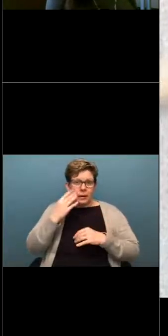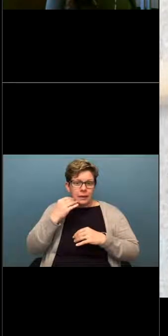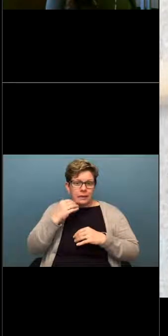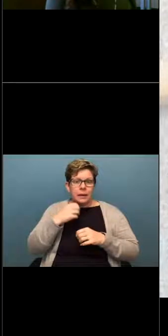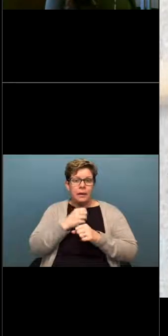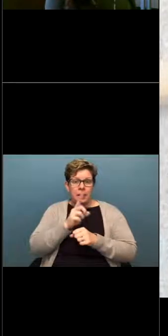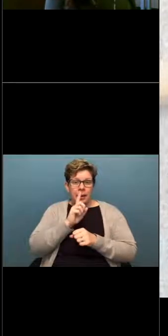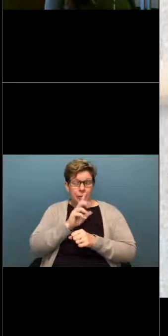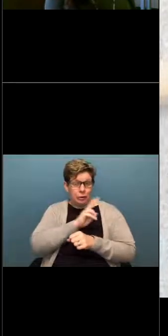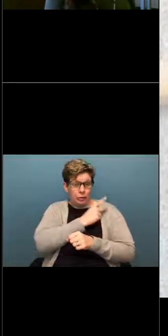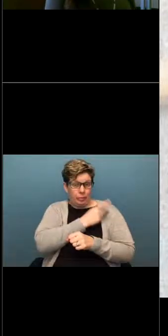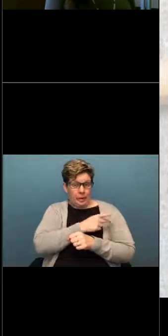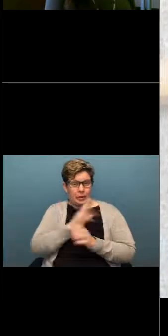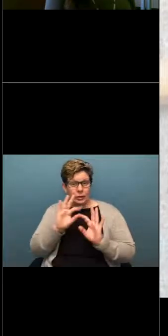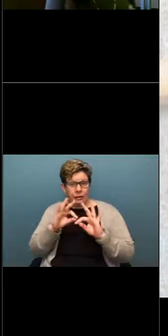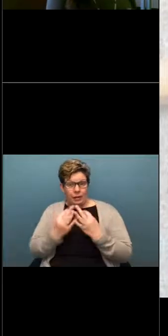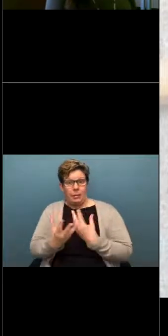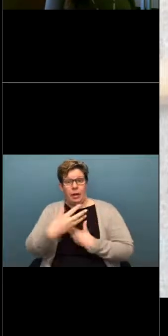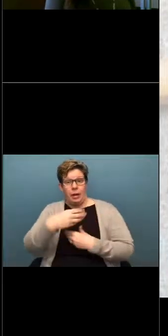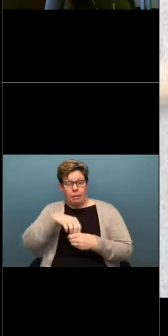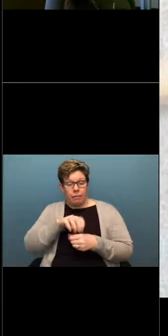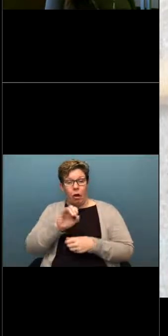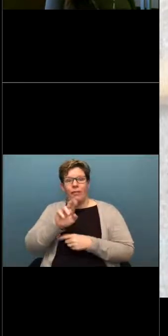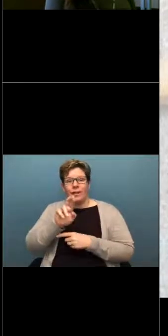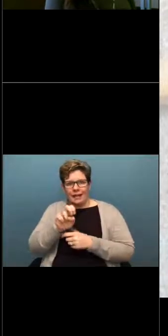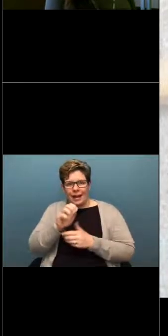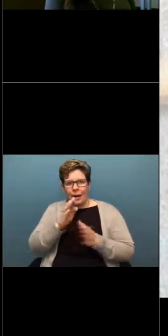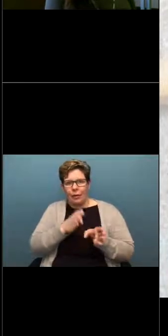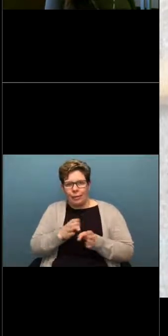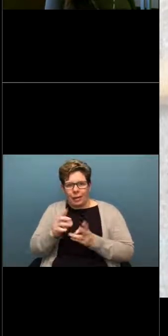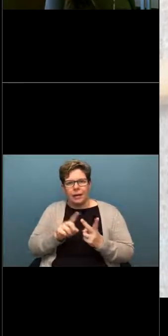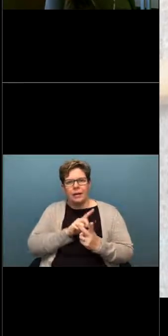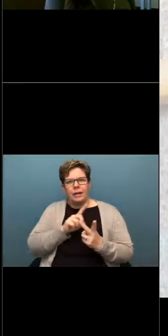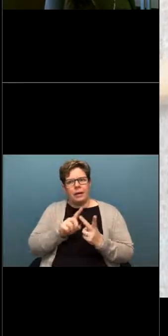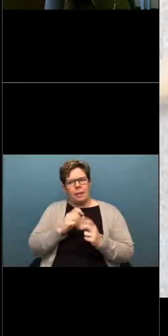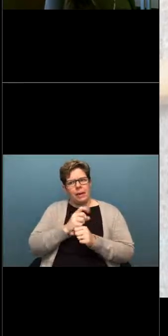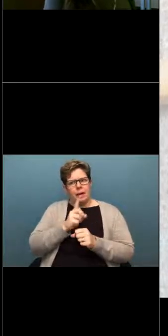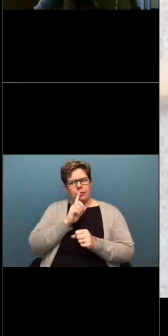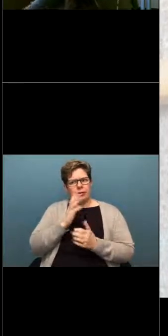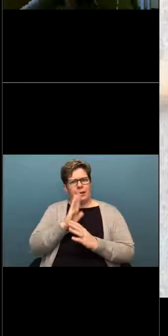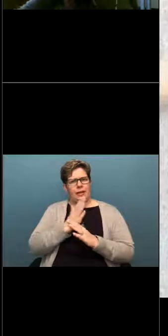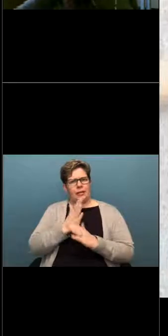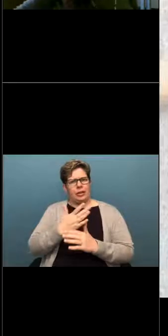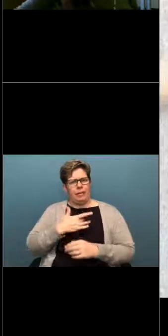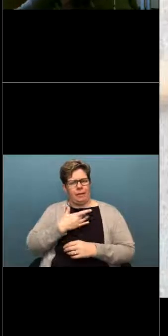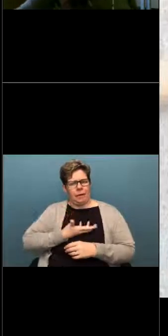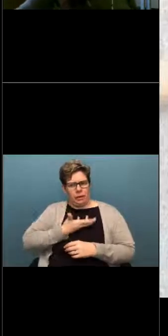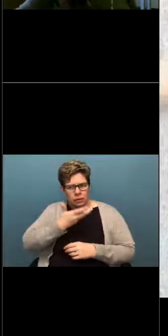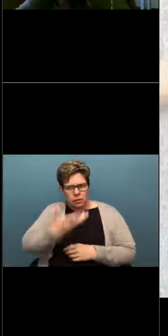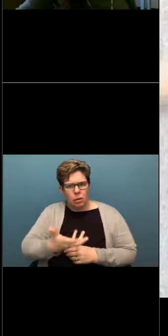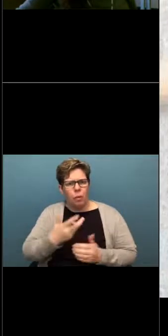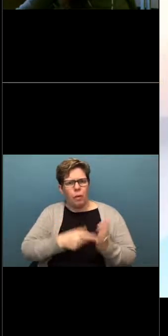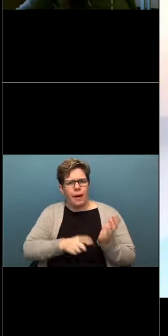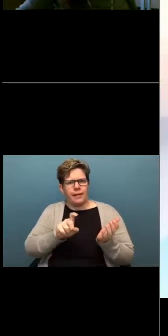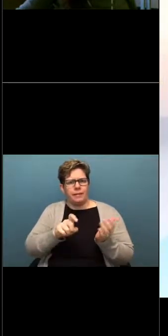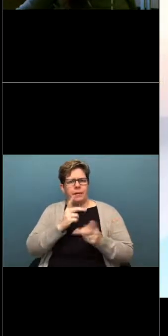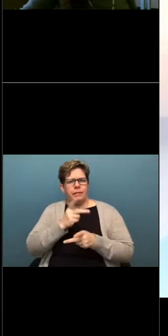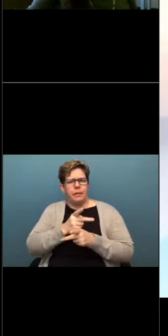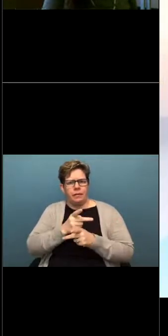of their care and have a voice and the ability to make good decisions about their health. That standard of care is called patient